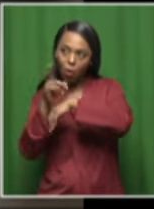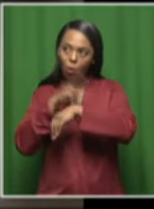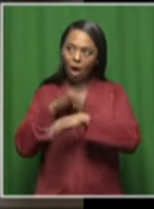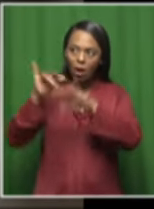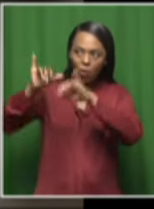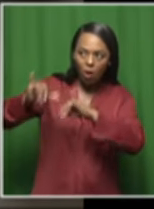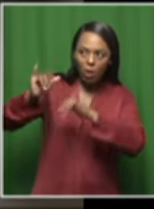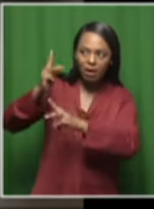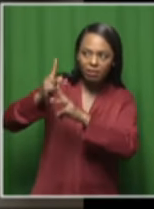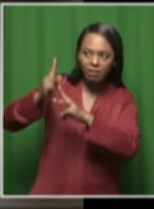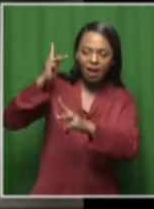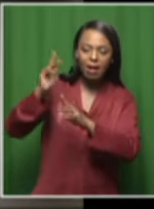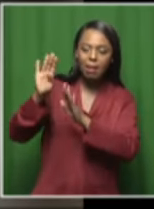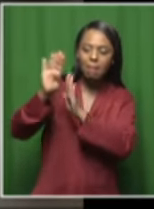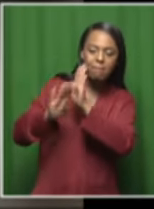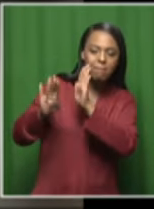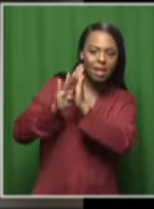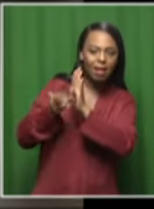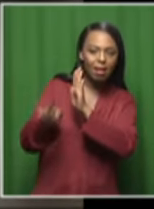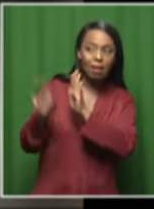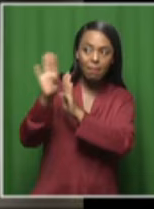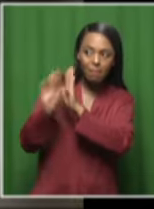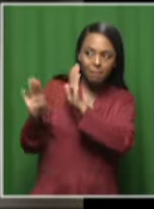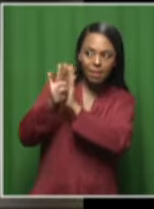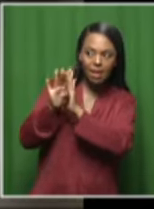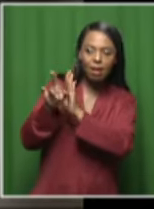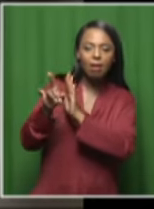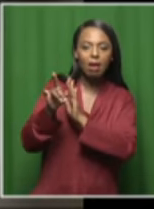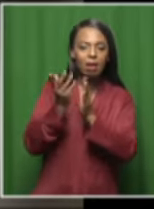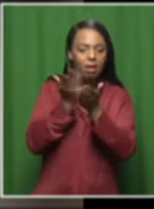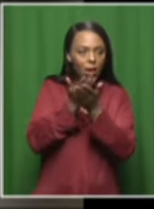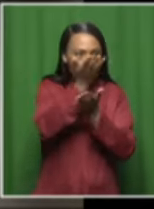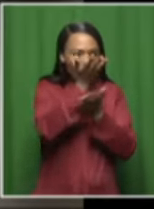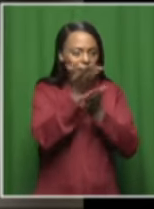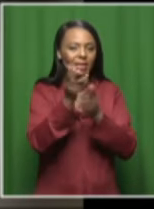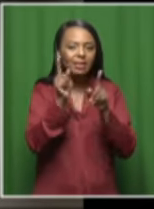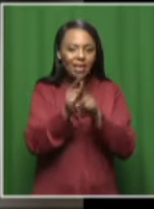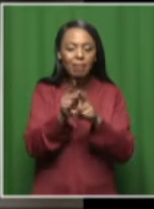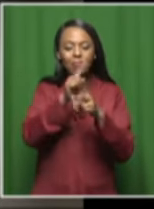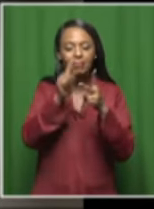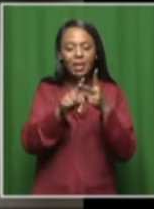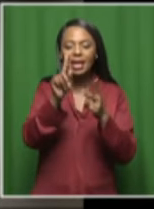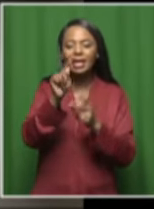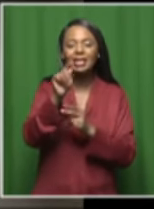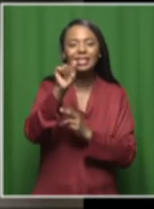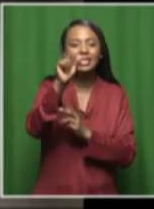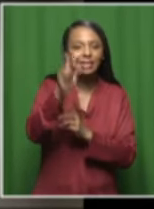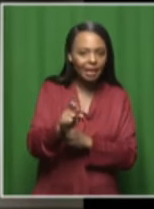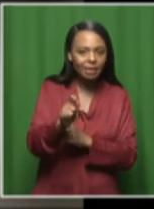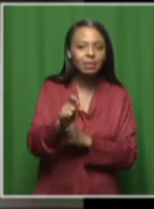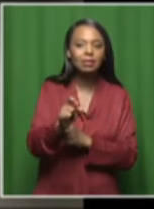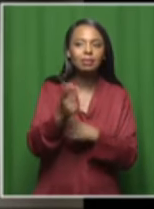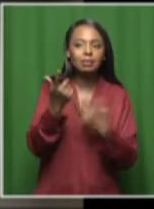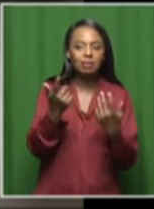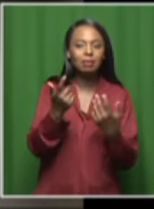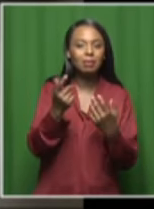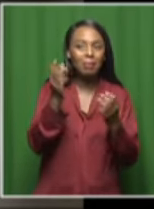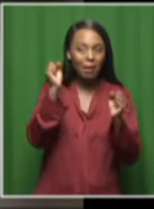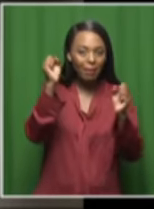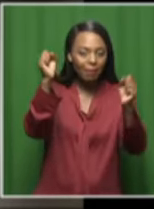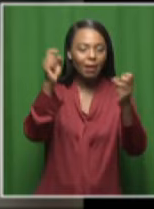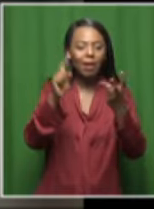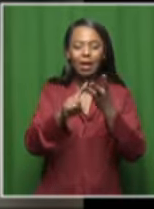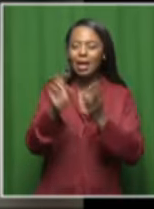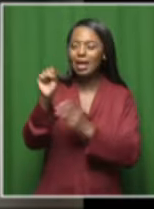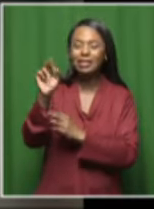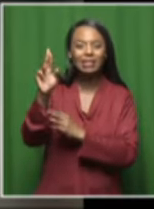and communicate to members. We just spoke about tax. SARS has to be read. Mm. You know, it's all very well saying, oh, you deduct tax, but the tax